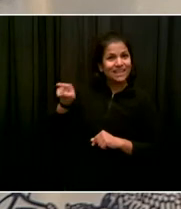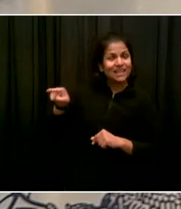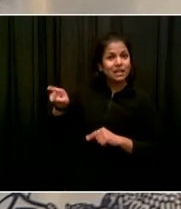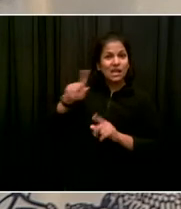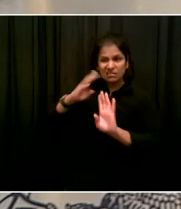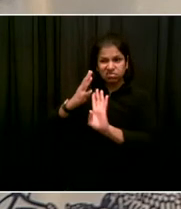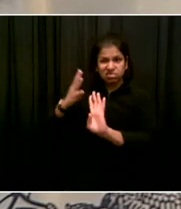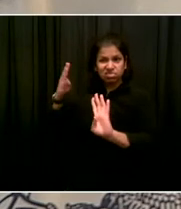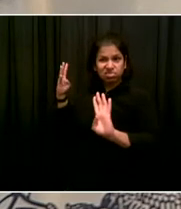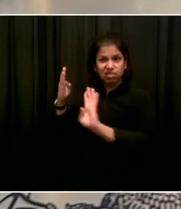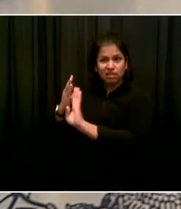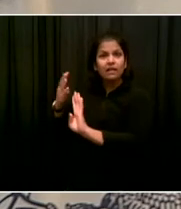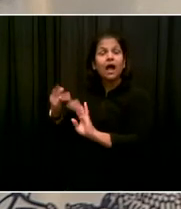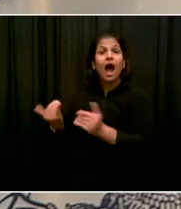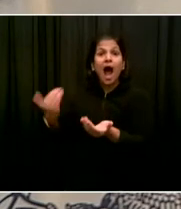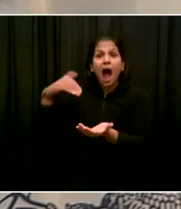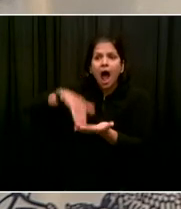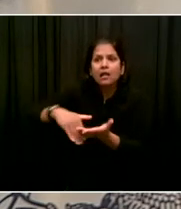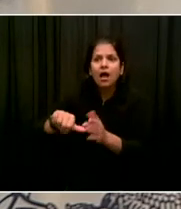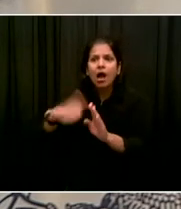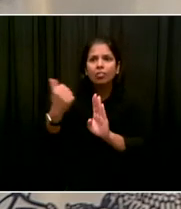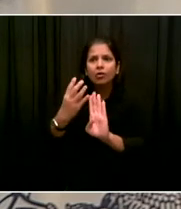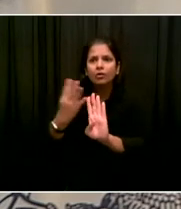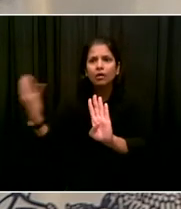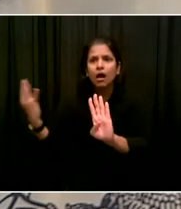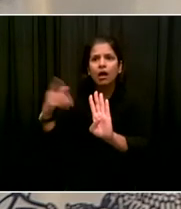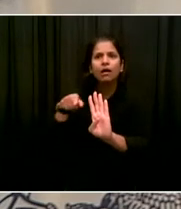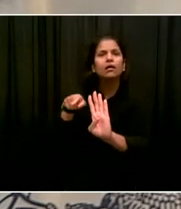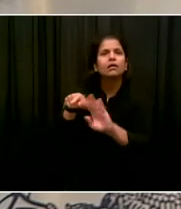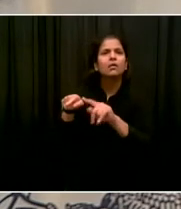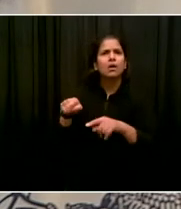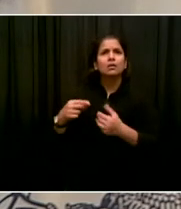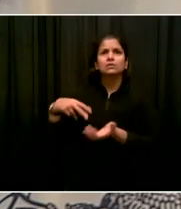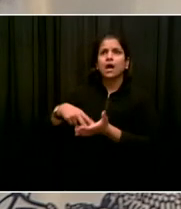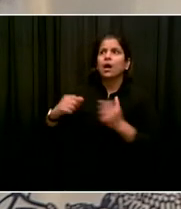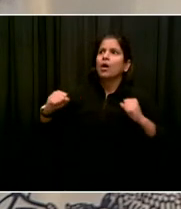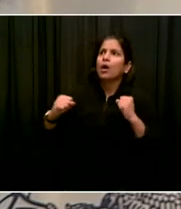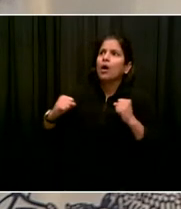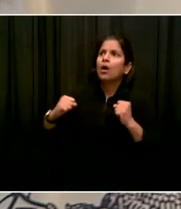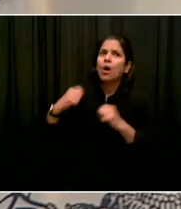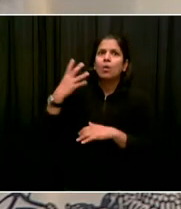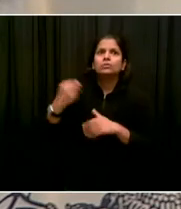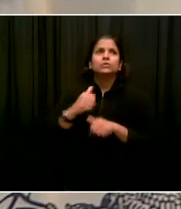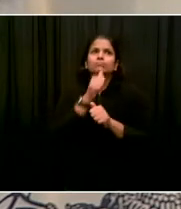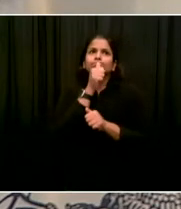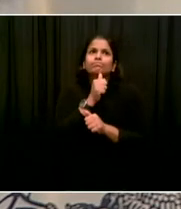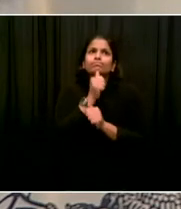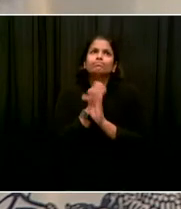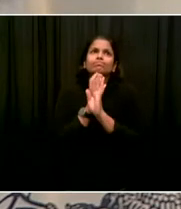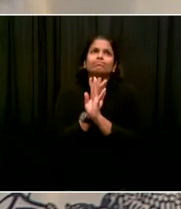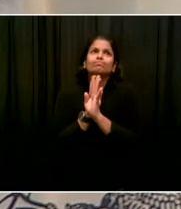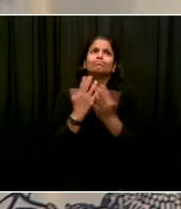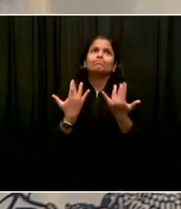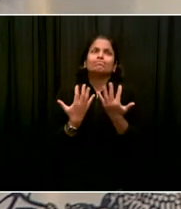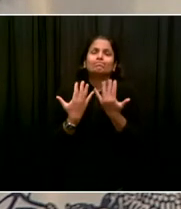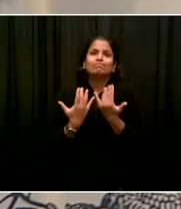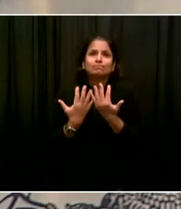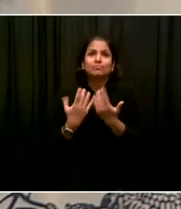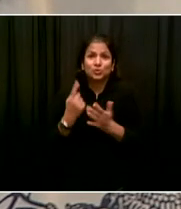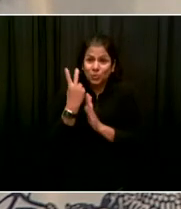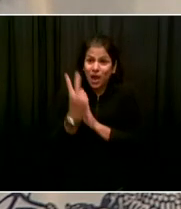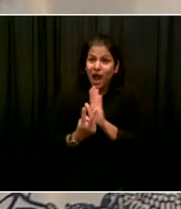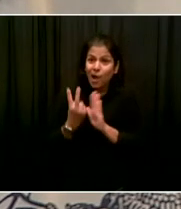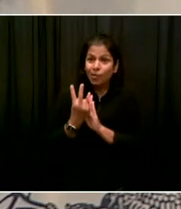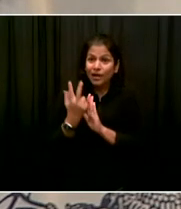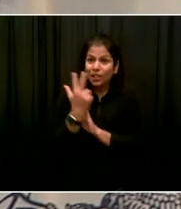So, I mean, to the layman, it just seems like this is a problem crying out for a much larger solution than just a few more sites here or there. Seeing